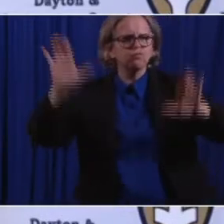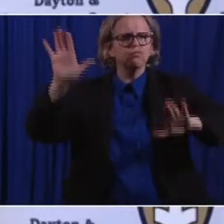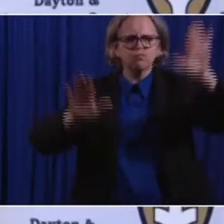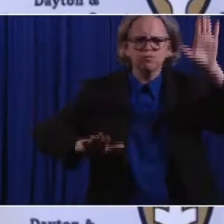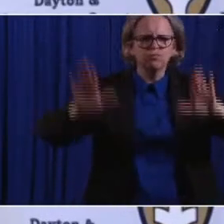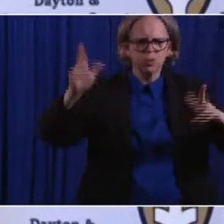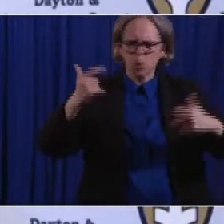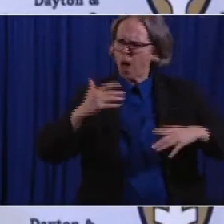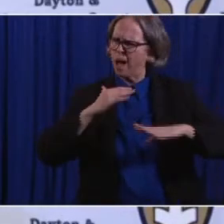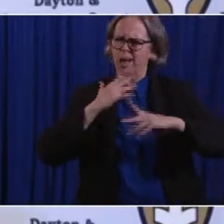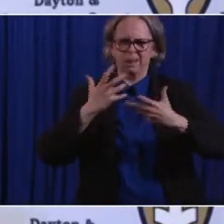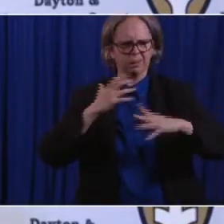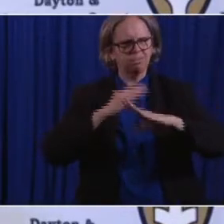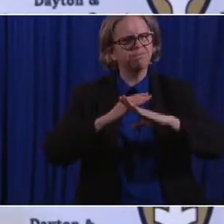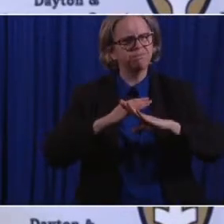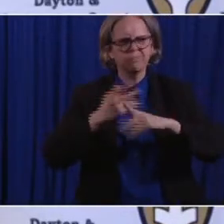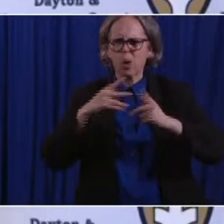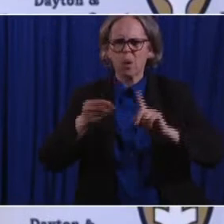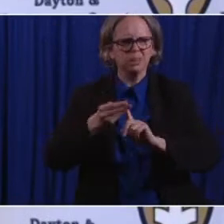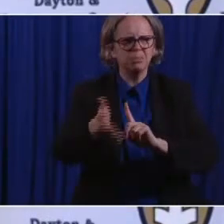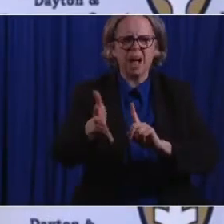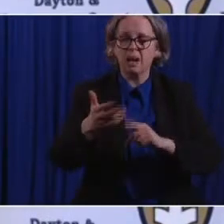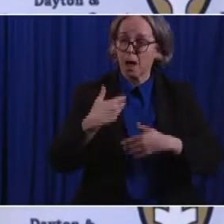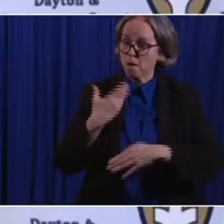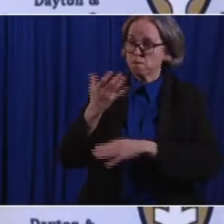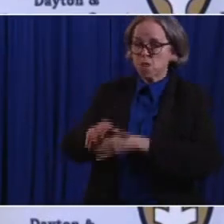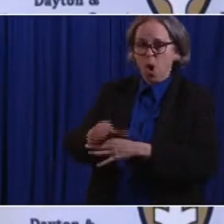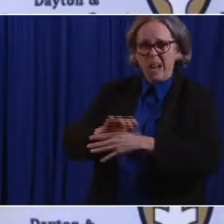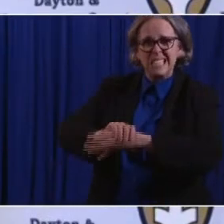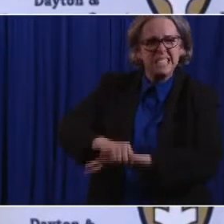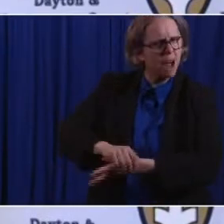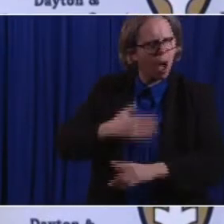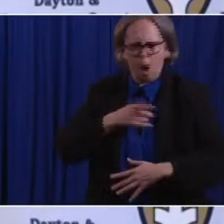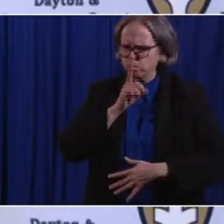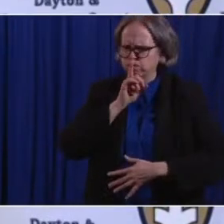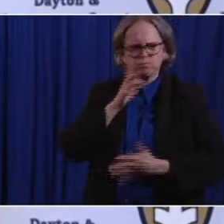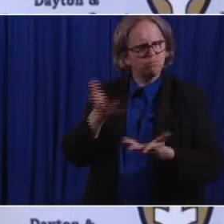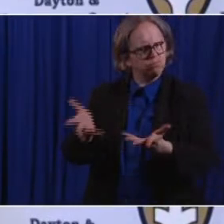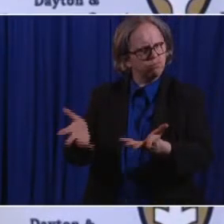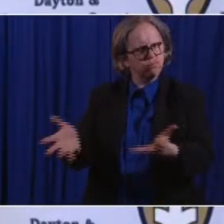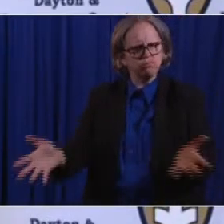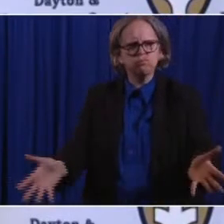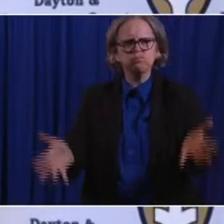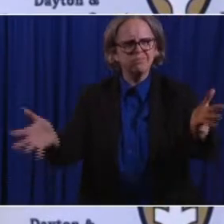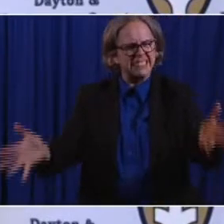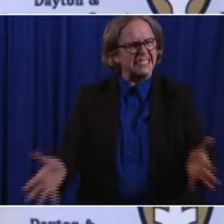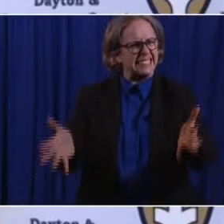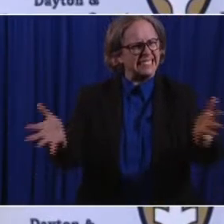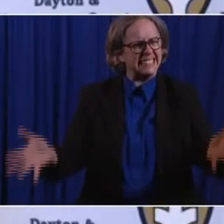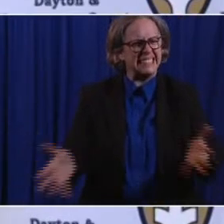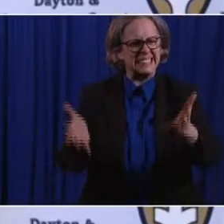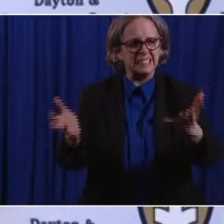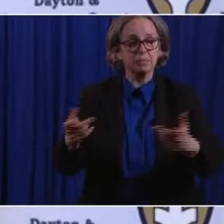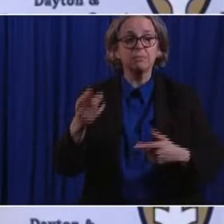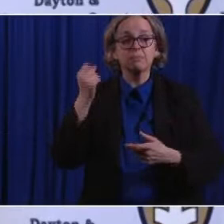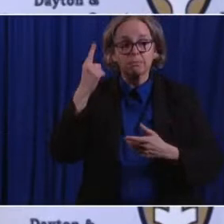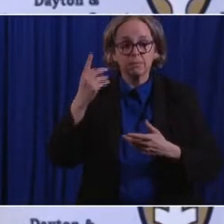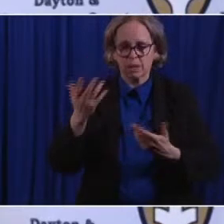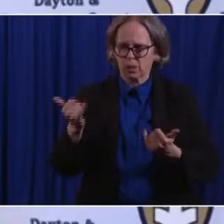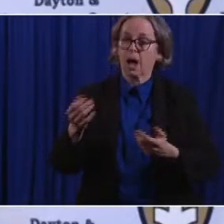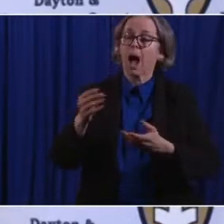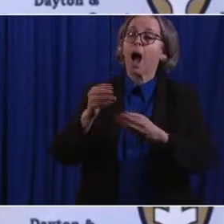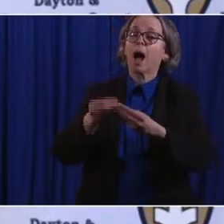the vaccine, but I think doing it on the college campus,